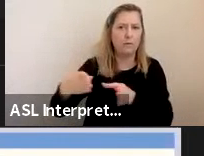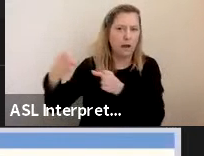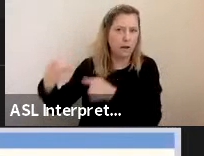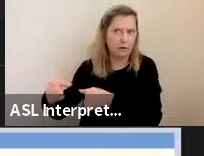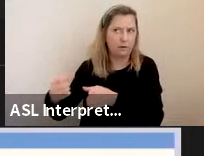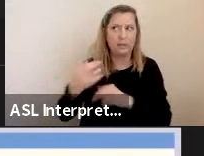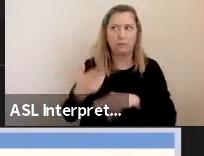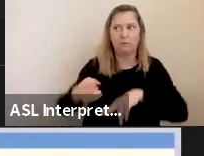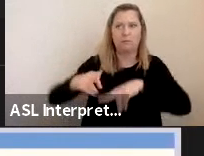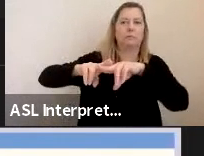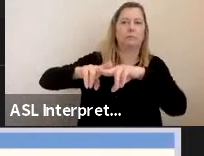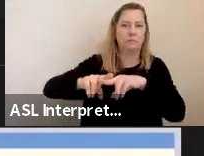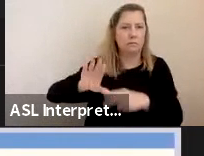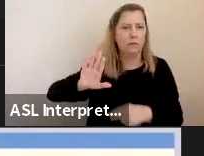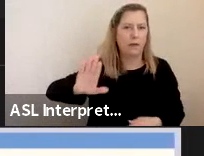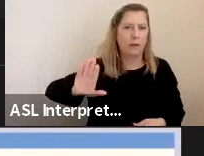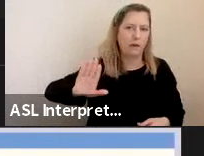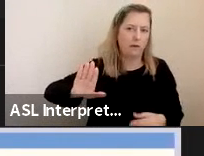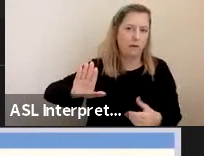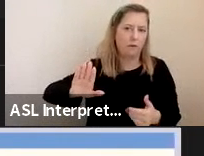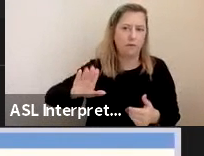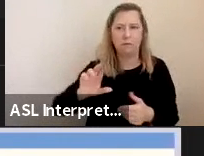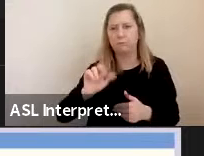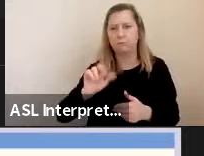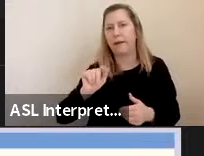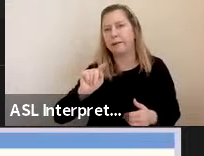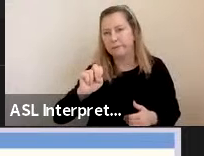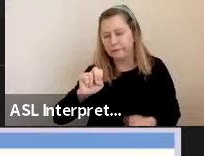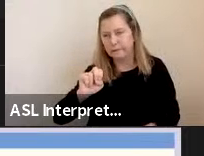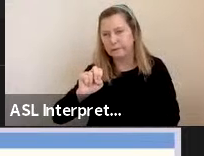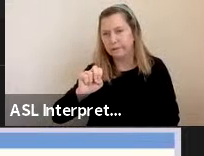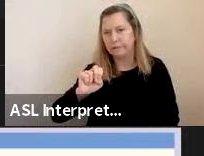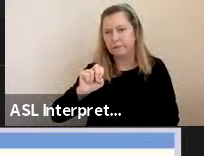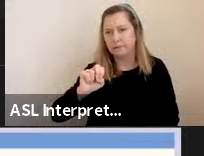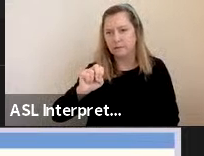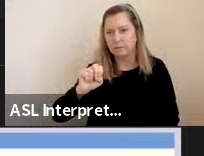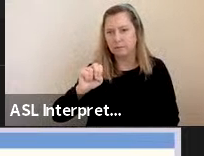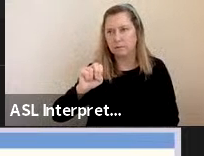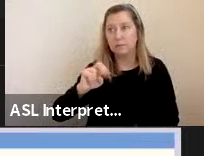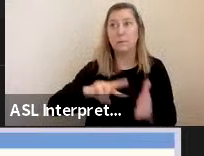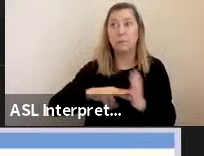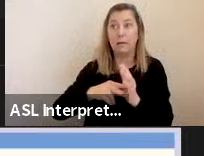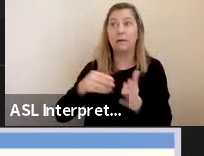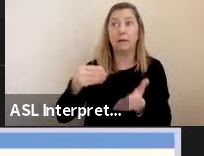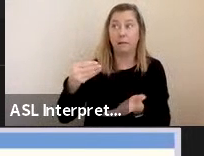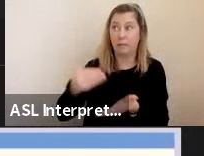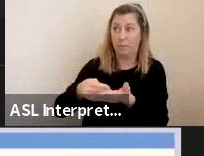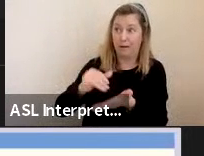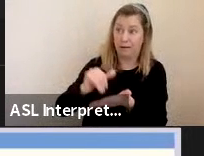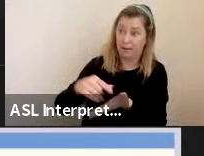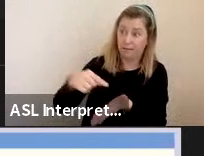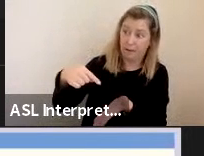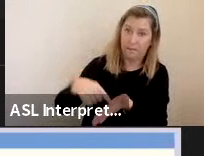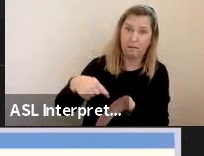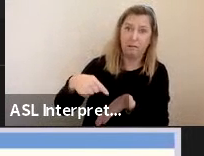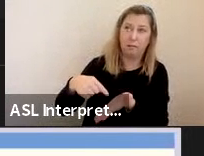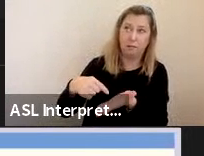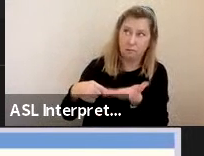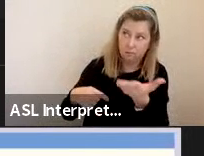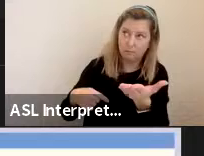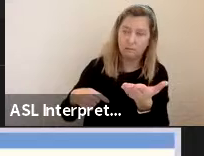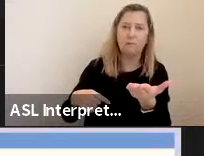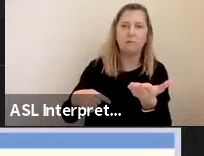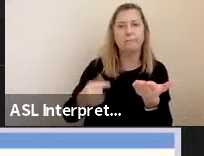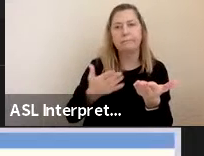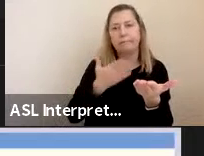by increasing their rates to so that the money they do bill is